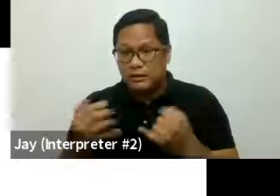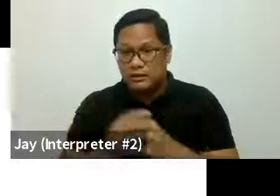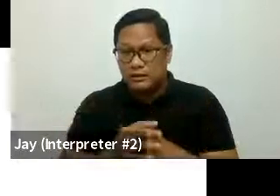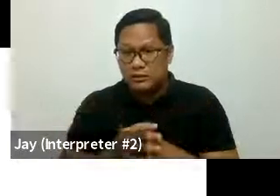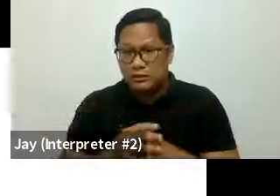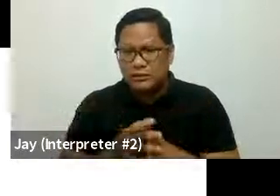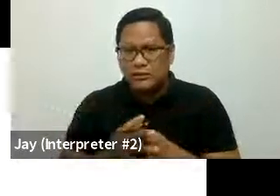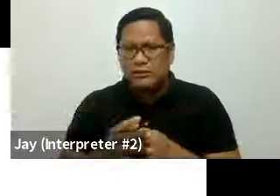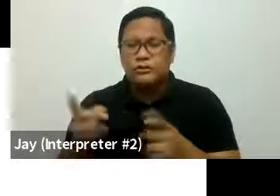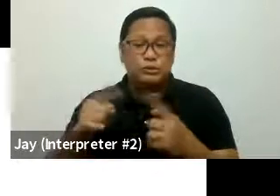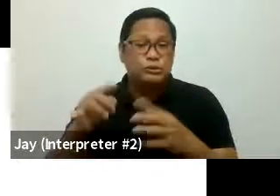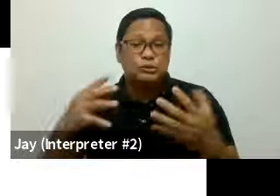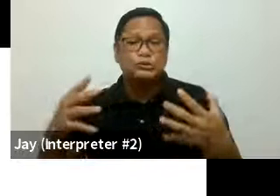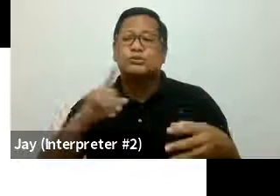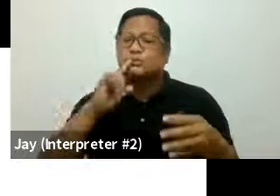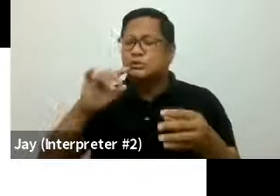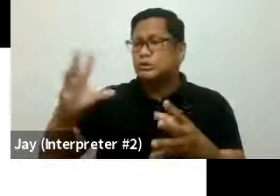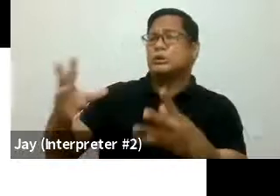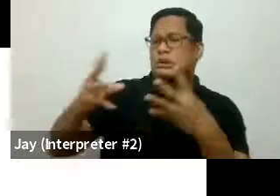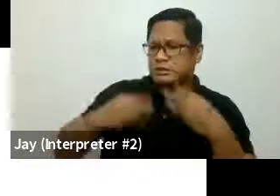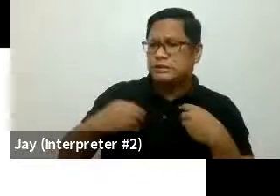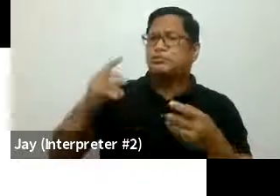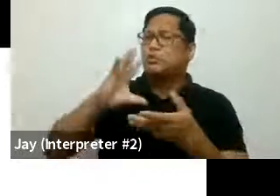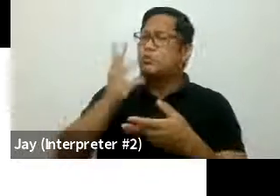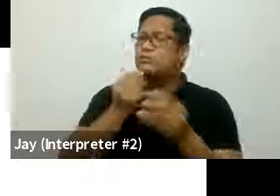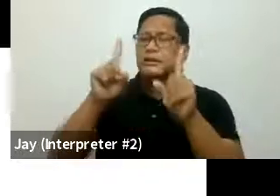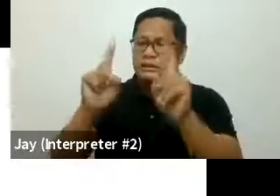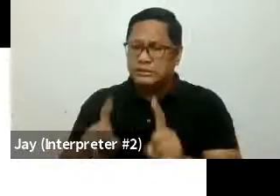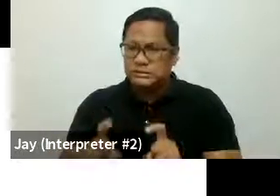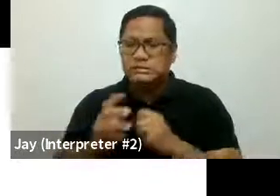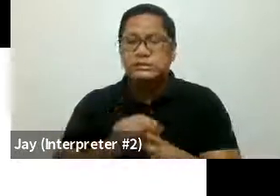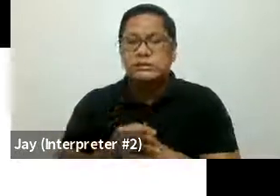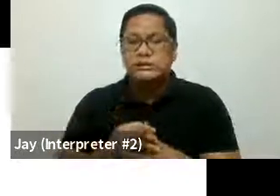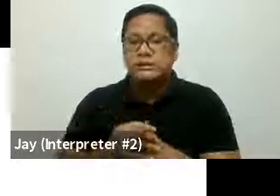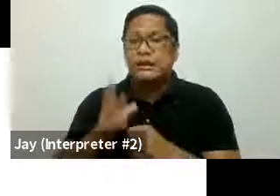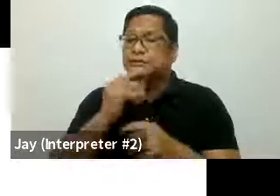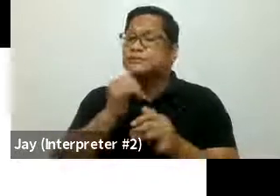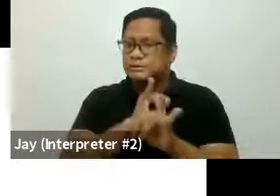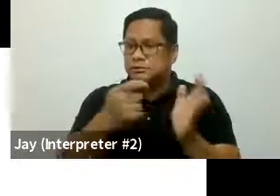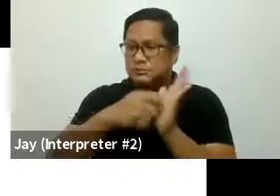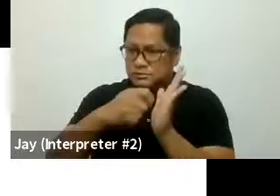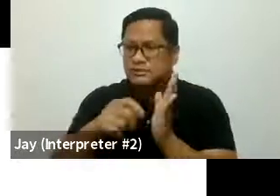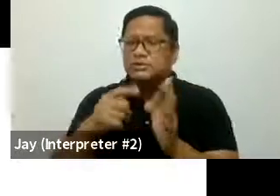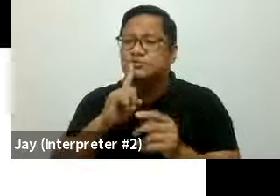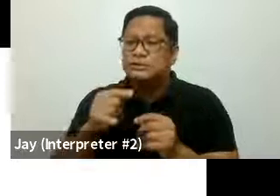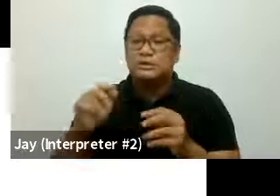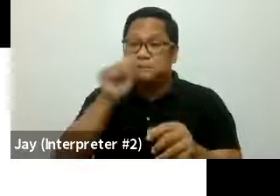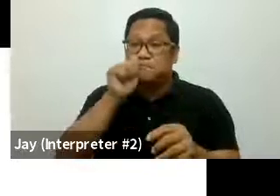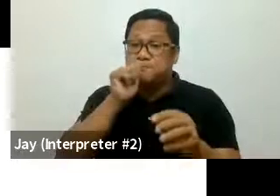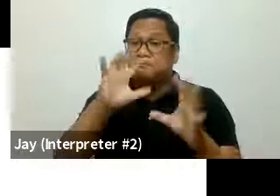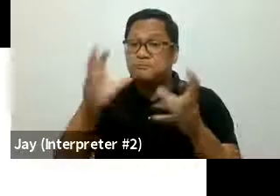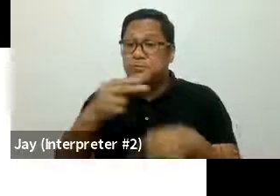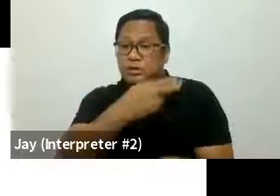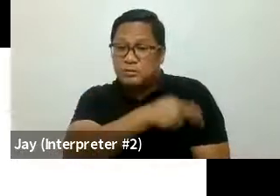make a decision to cover everyone who's going to be tested and those that are being treated. Of course, there was a big fight because the private hospitals wants to